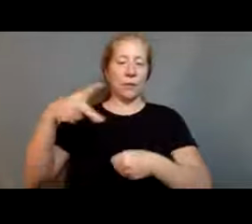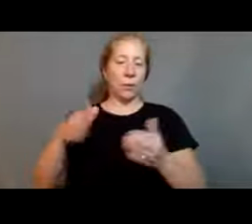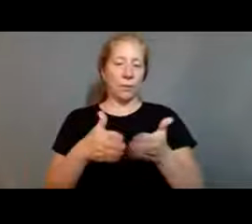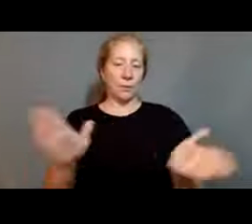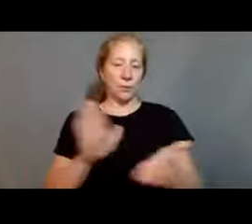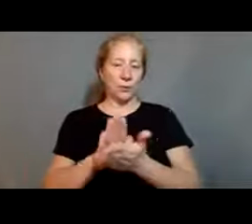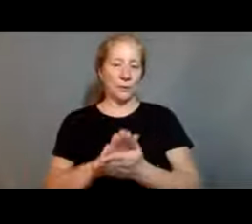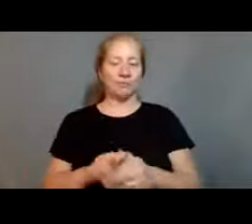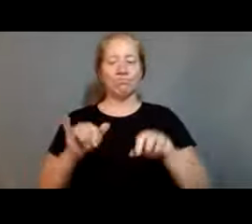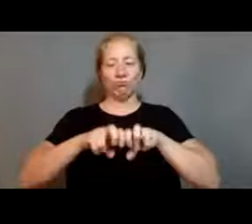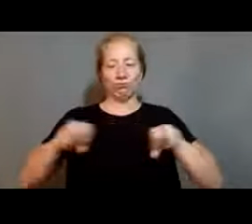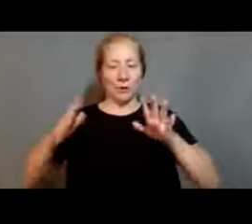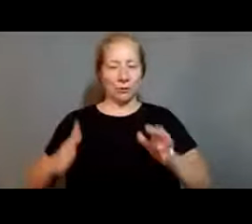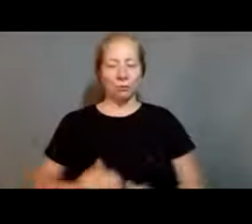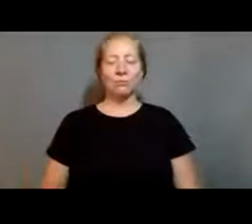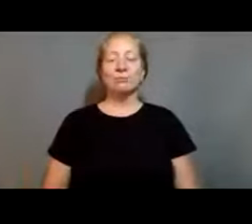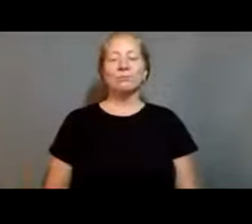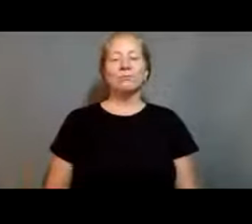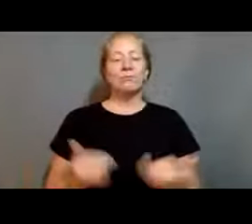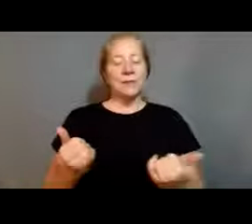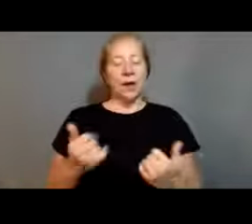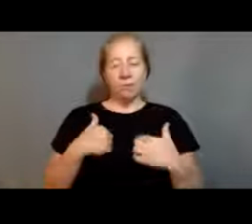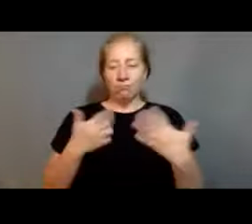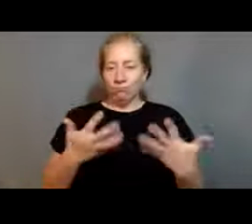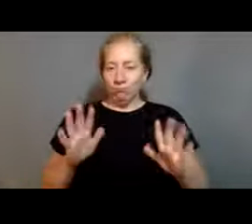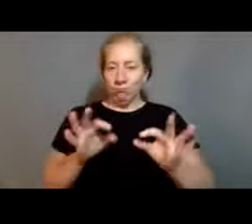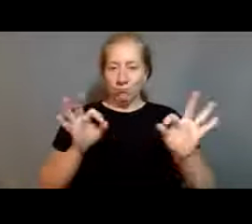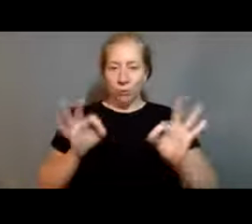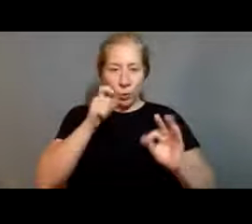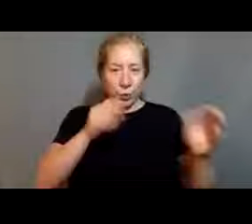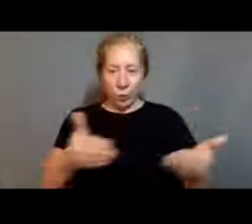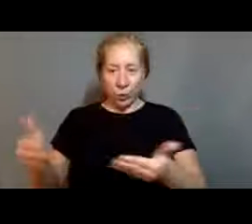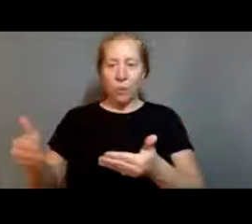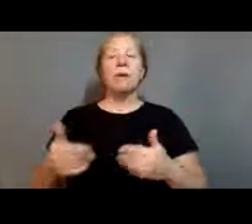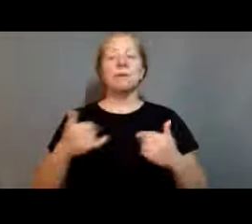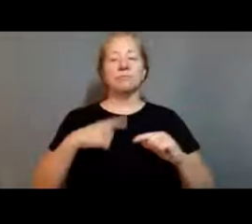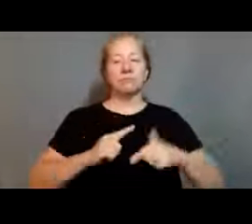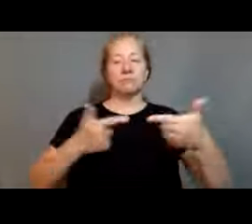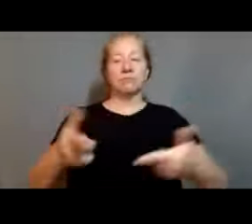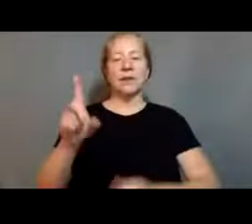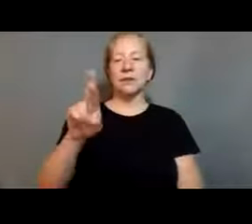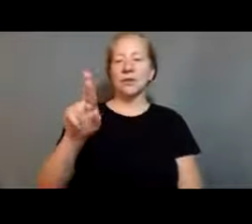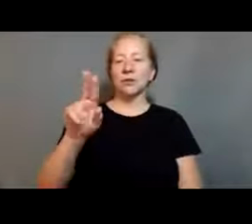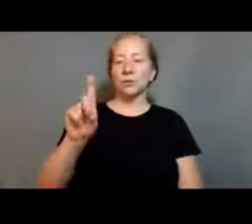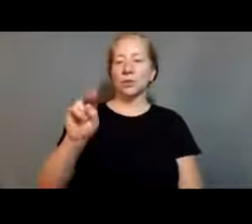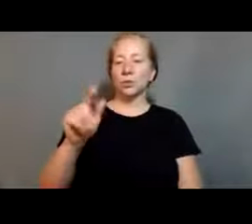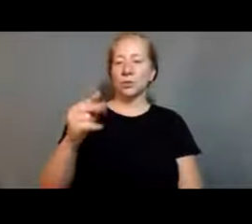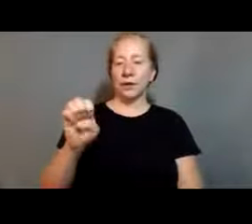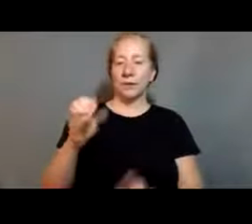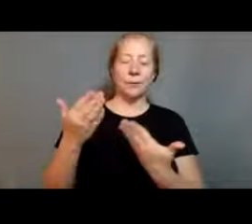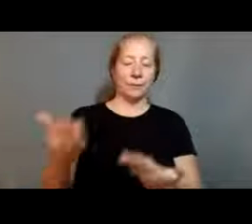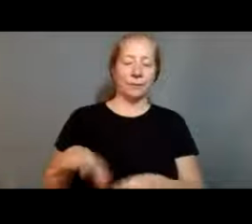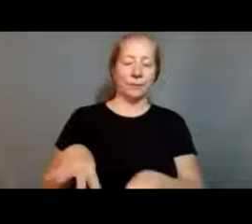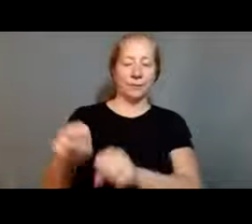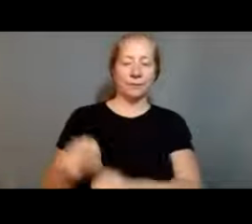Schools. And with that, I'll turn it over to Dr. Douge. Thank